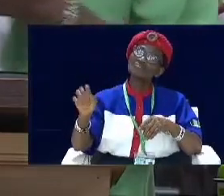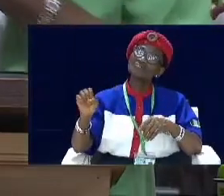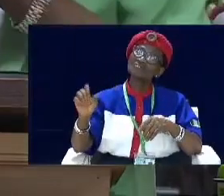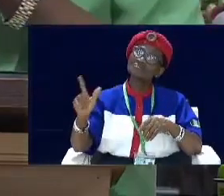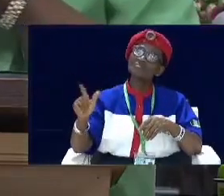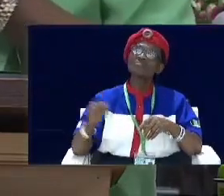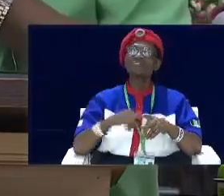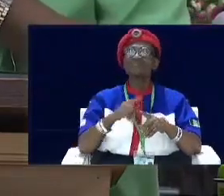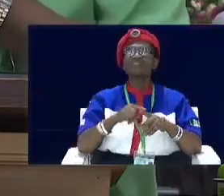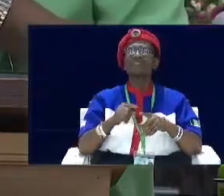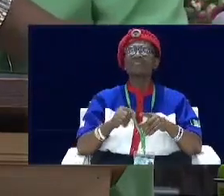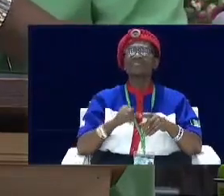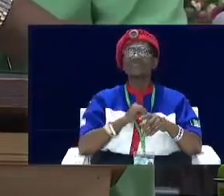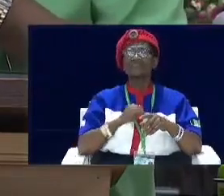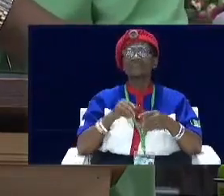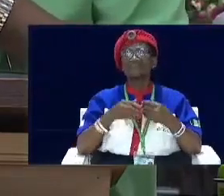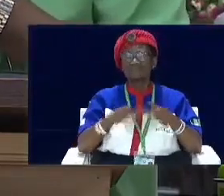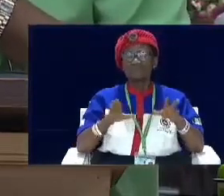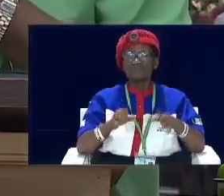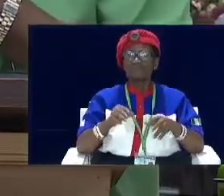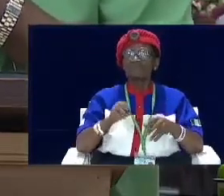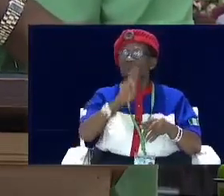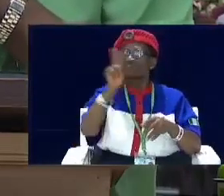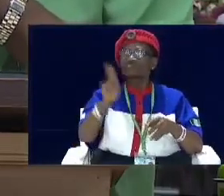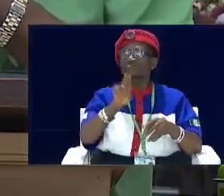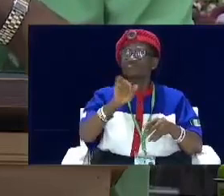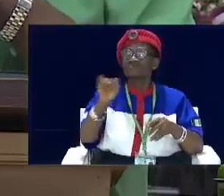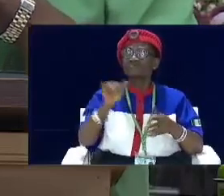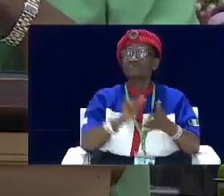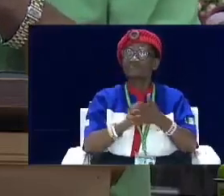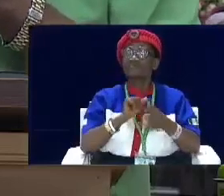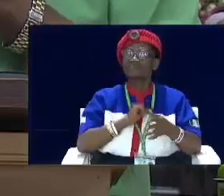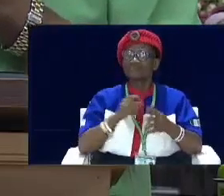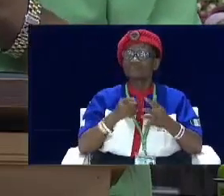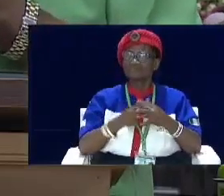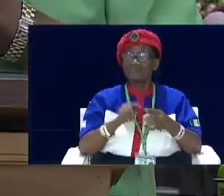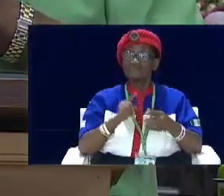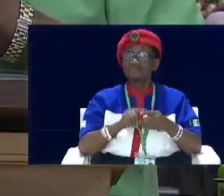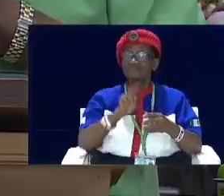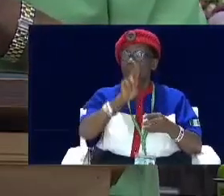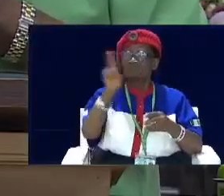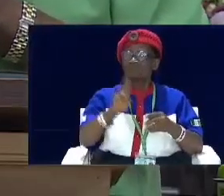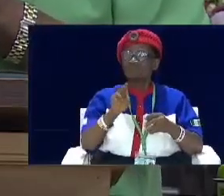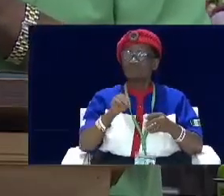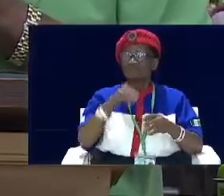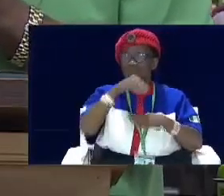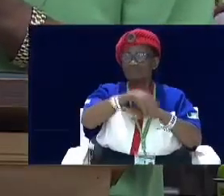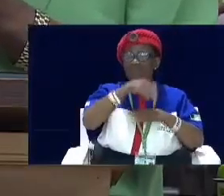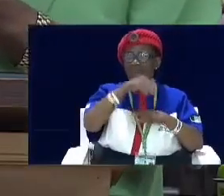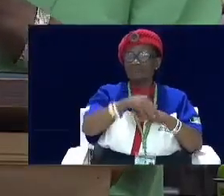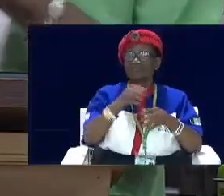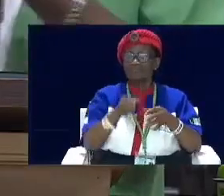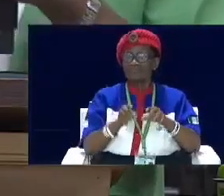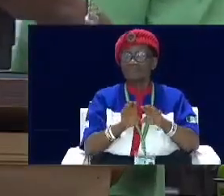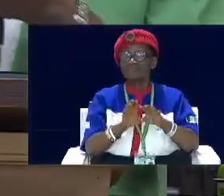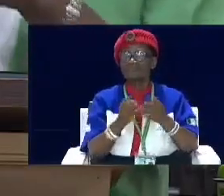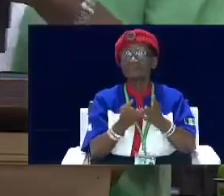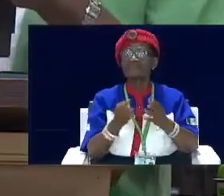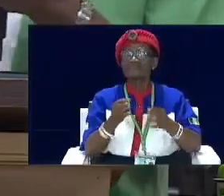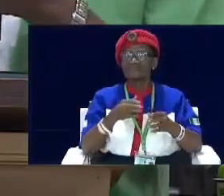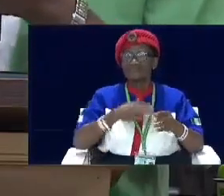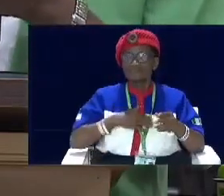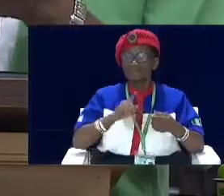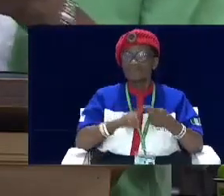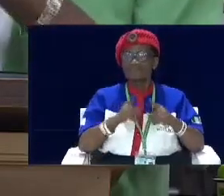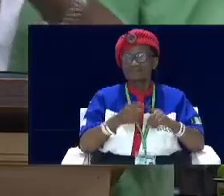started using nightclubs. Nígbà tí kò sí hòtẹ́ẹ̀lì mọ́, a bẹ̀rẹ̀ sí ní lo ilé sinimá. My friend